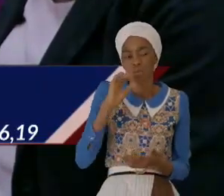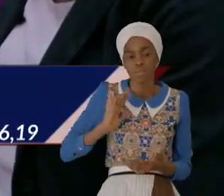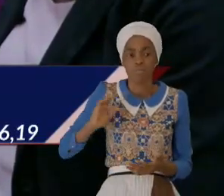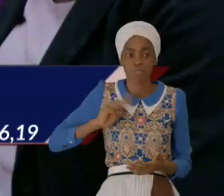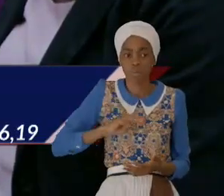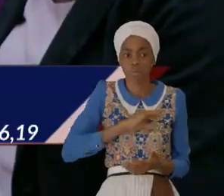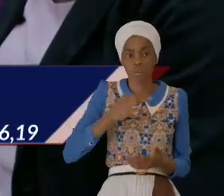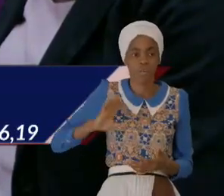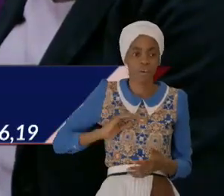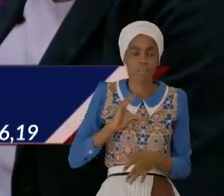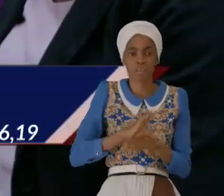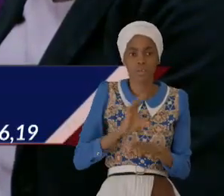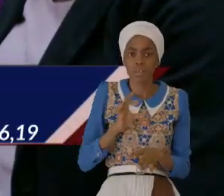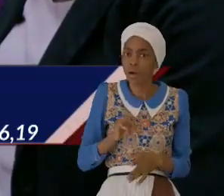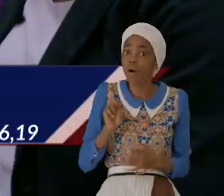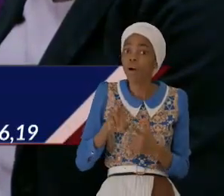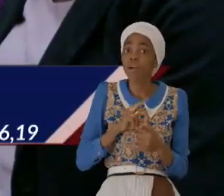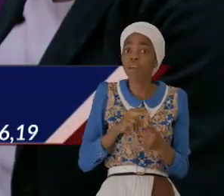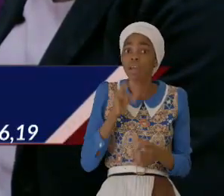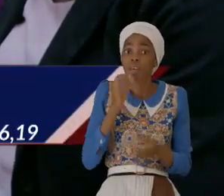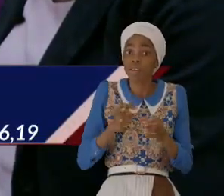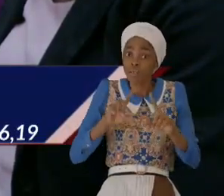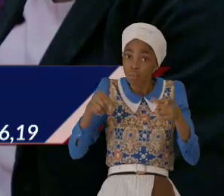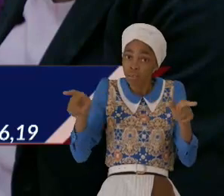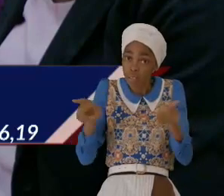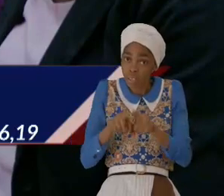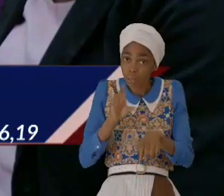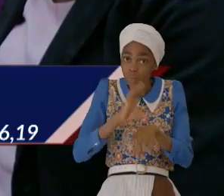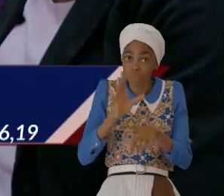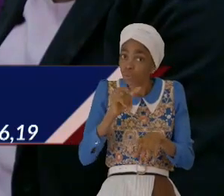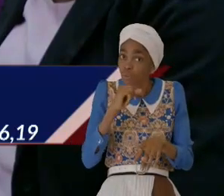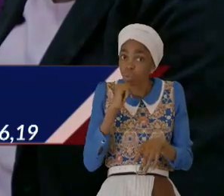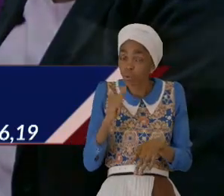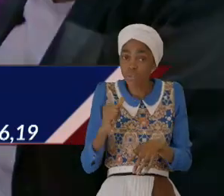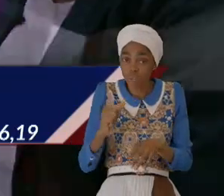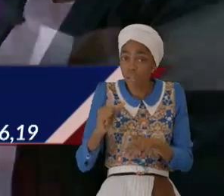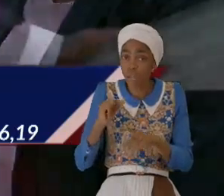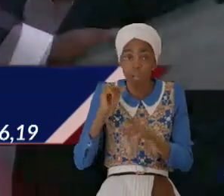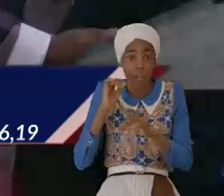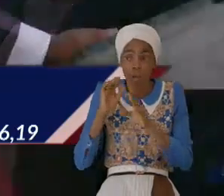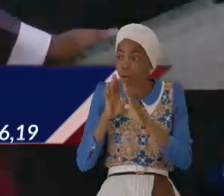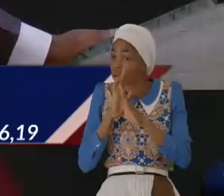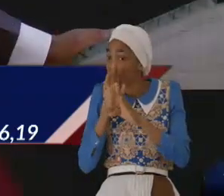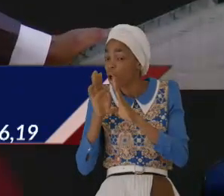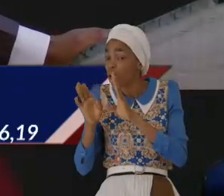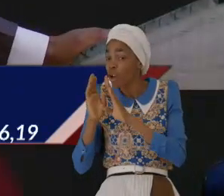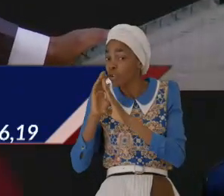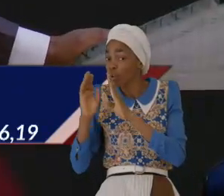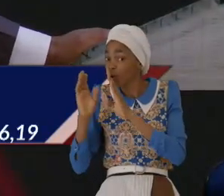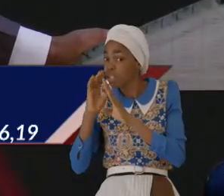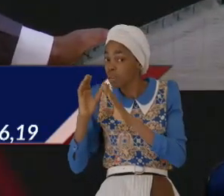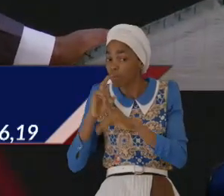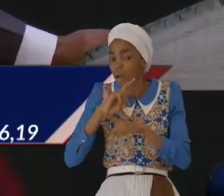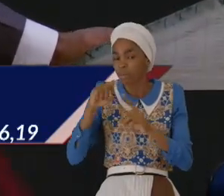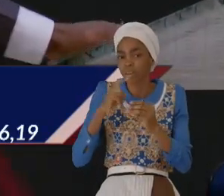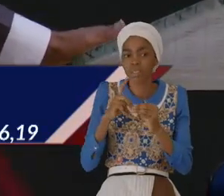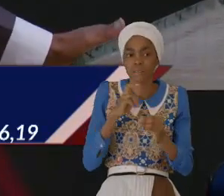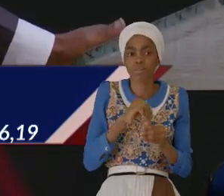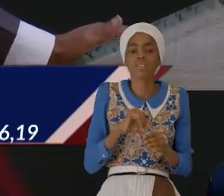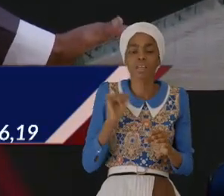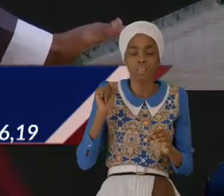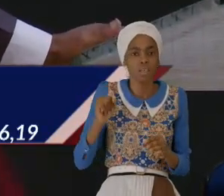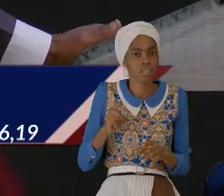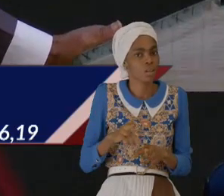him. Yes, yes, but he's not a member of our church. Your neighbor, whether it belongs to your church or does not belong to your